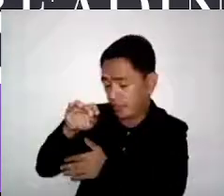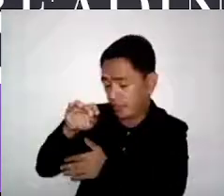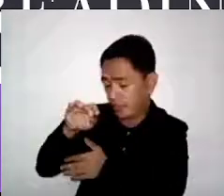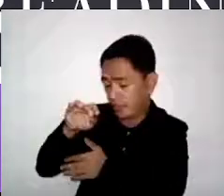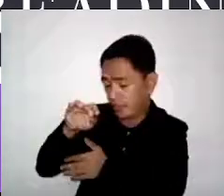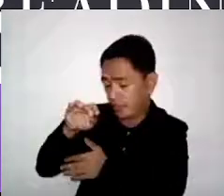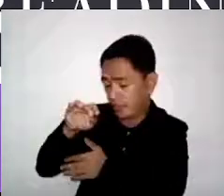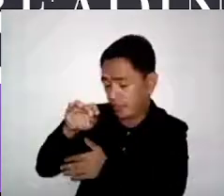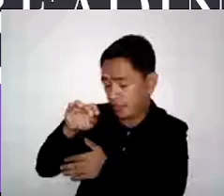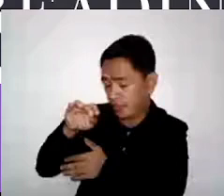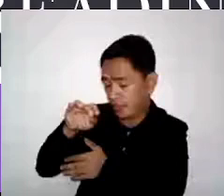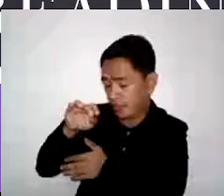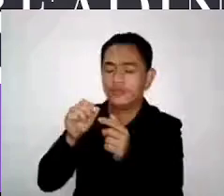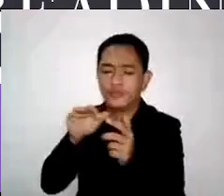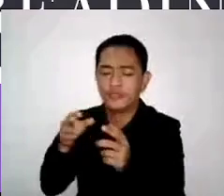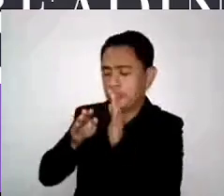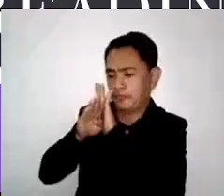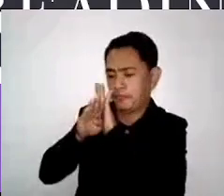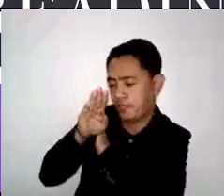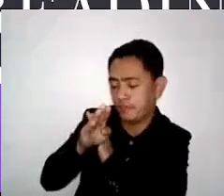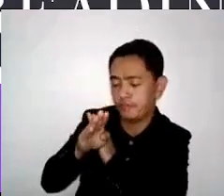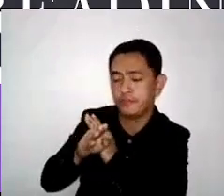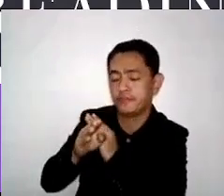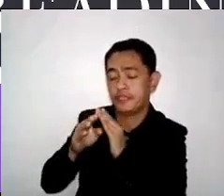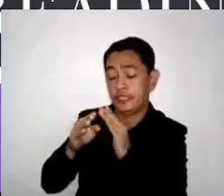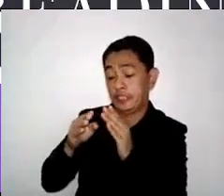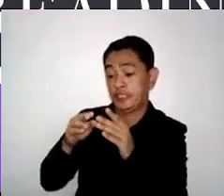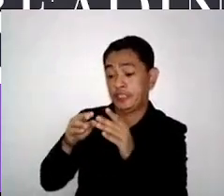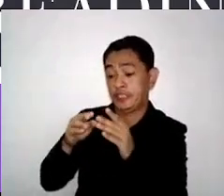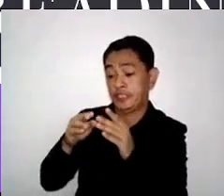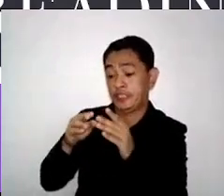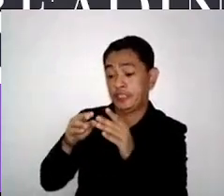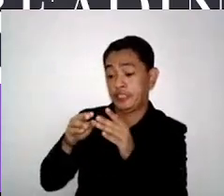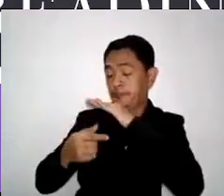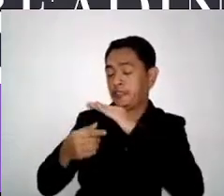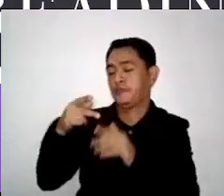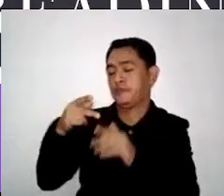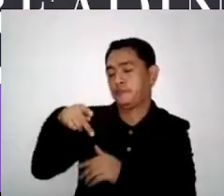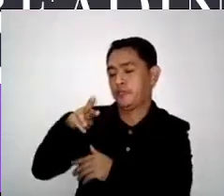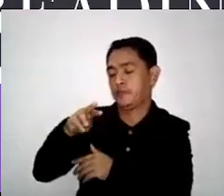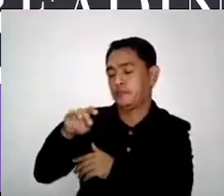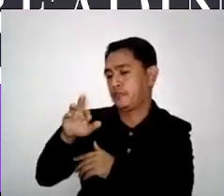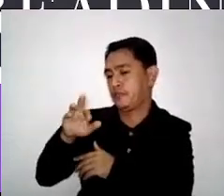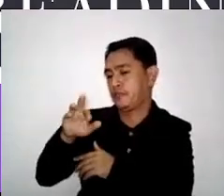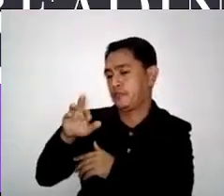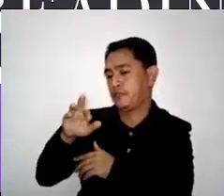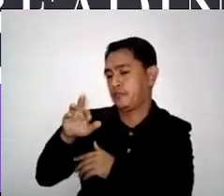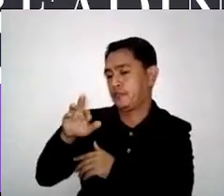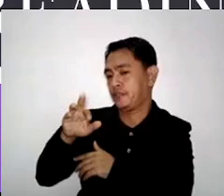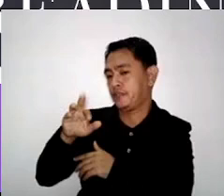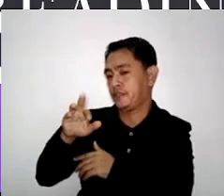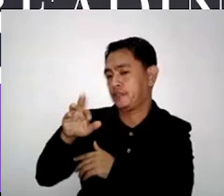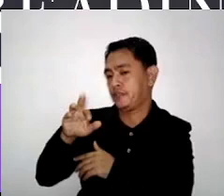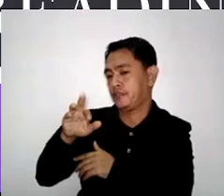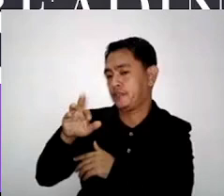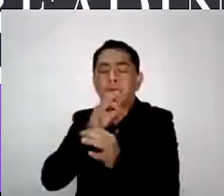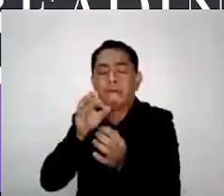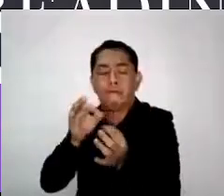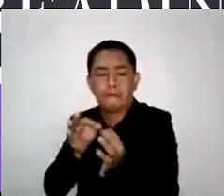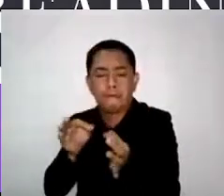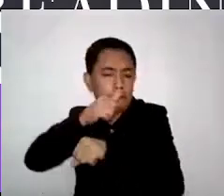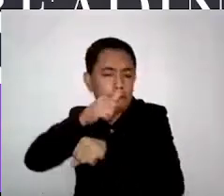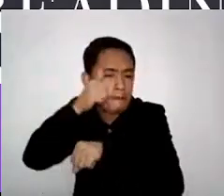in the primary grade levels. These skills are part of the essential foundation for spelling and decoding in order to